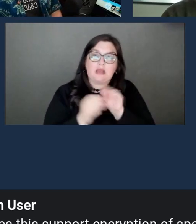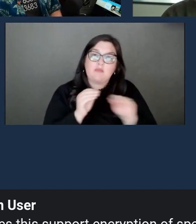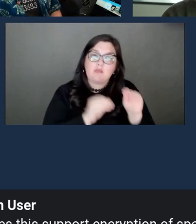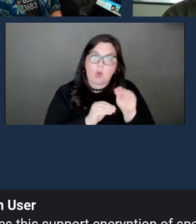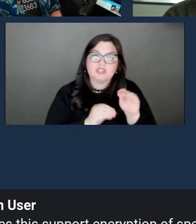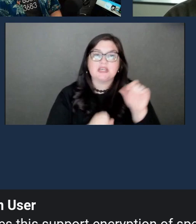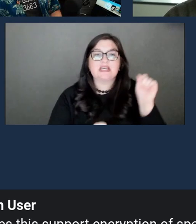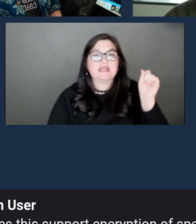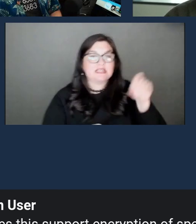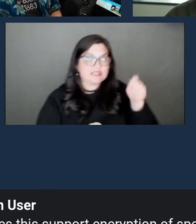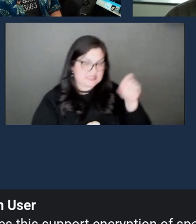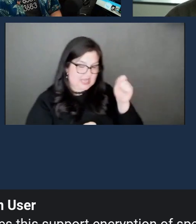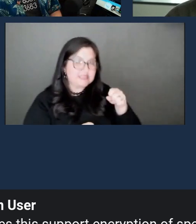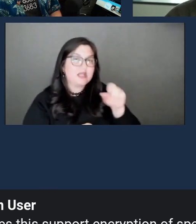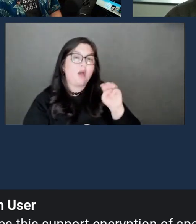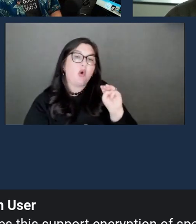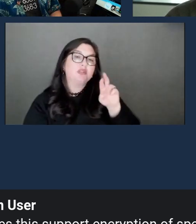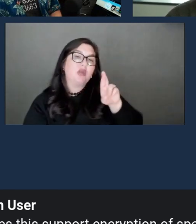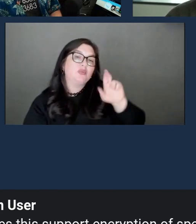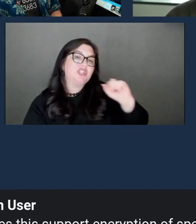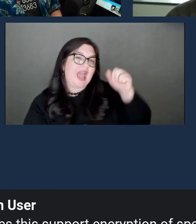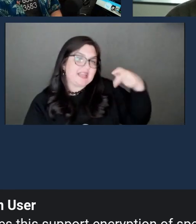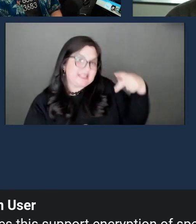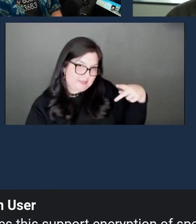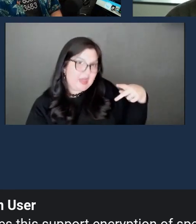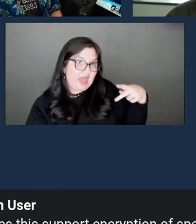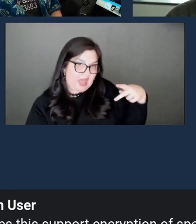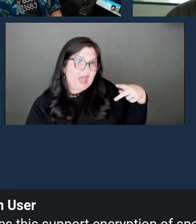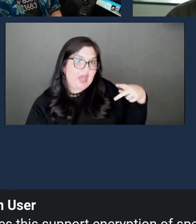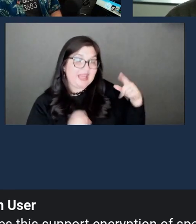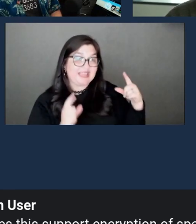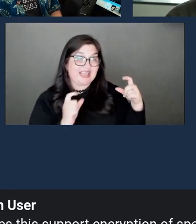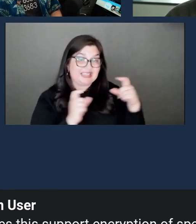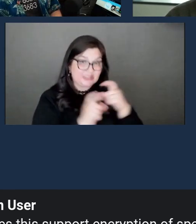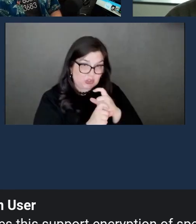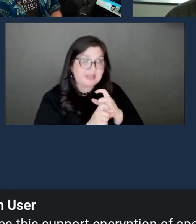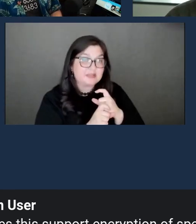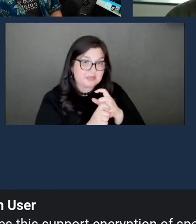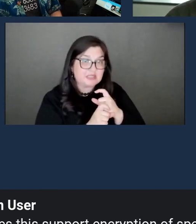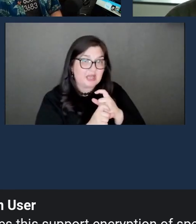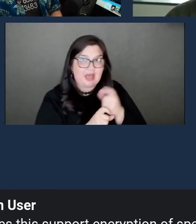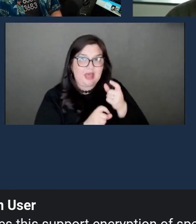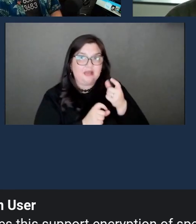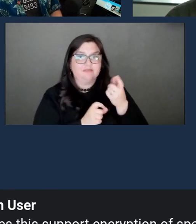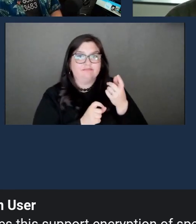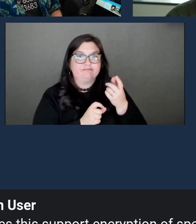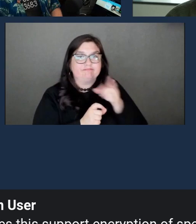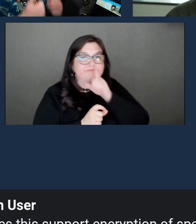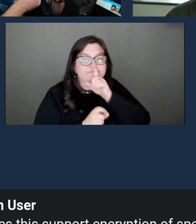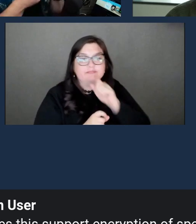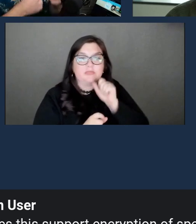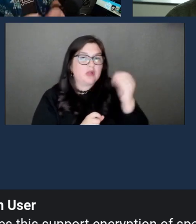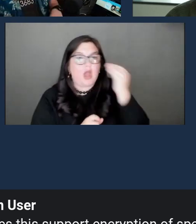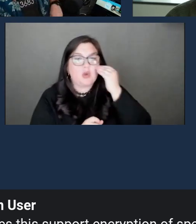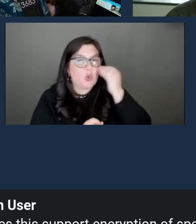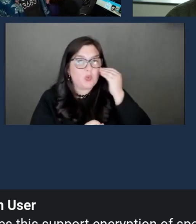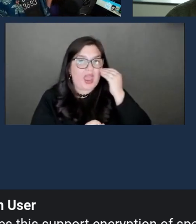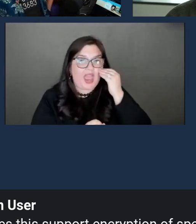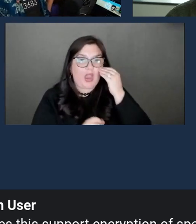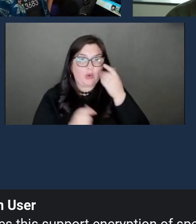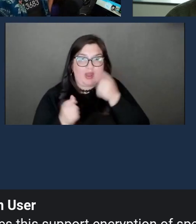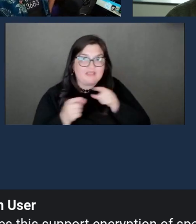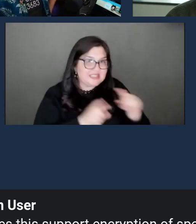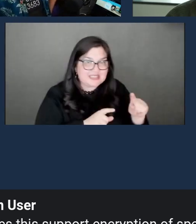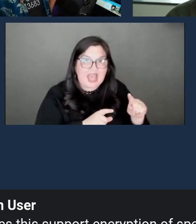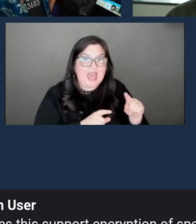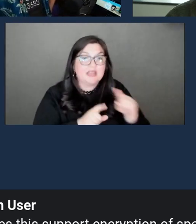the multi-region access points, they are encryption agnostic. So they're not aware of the encryption status of the data, but the